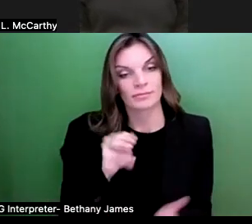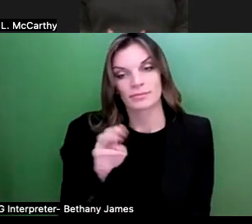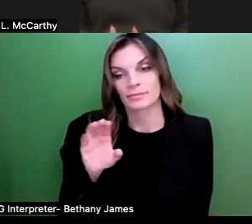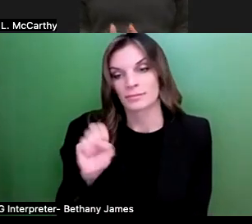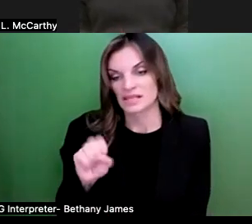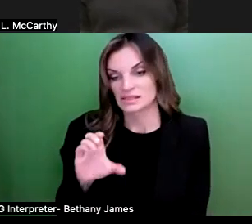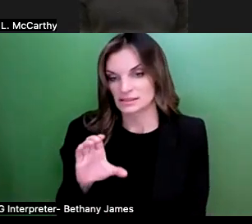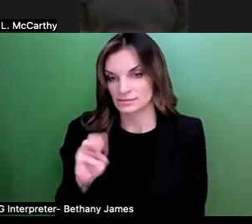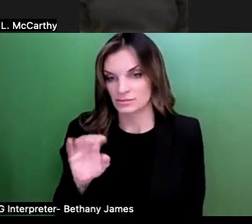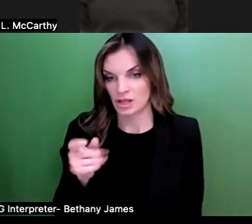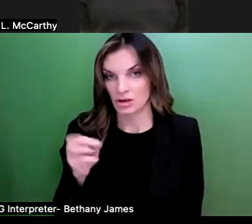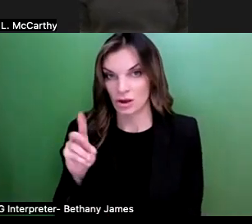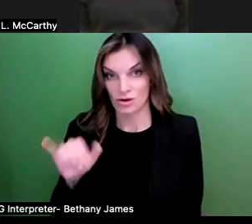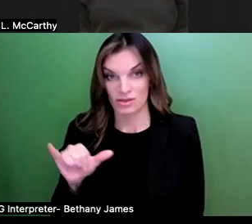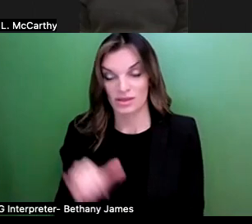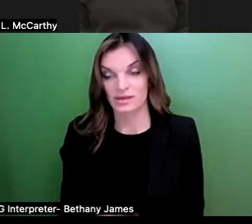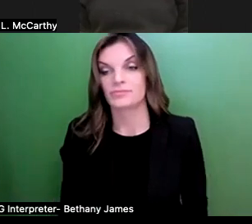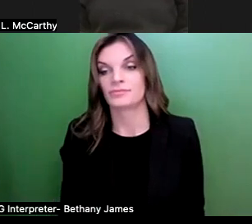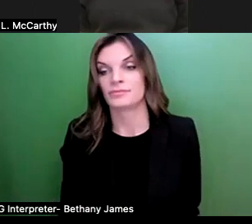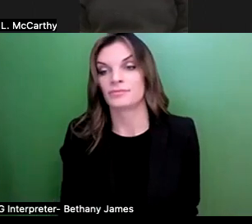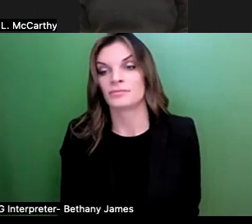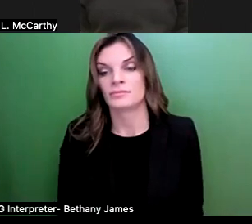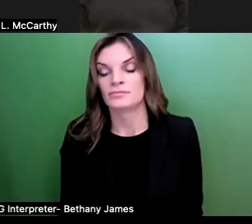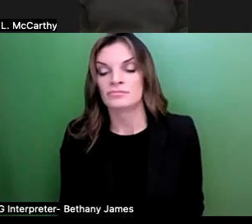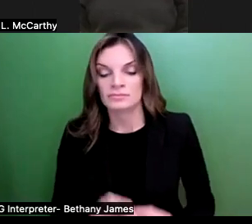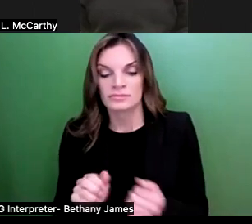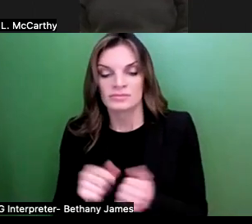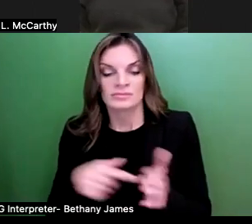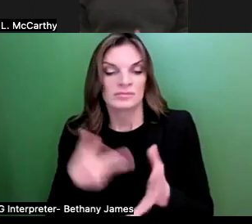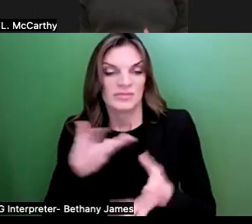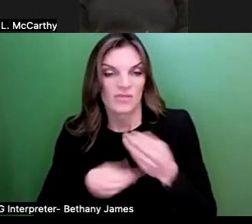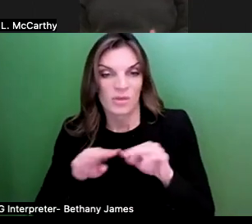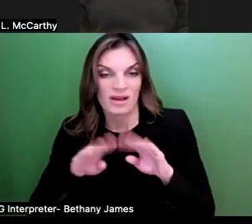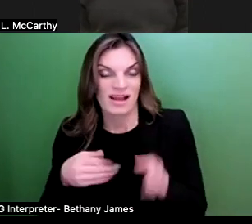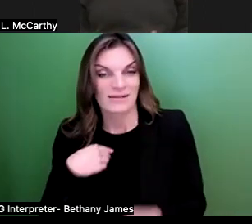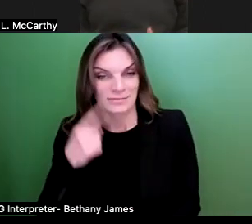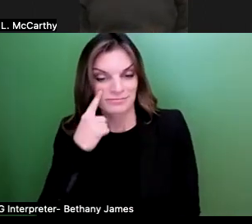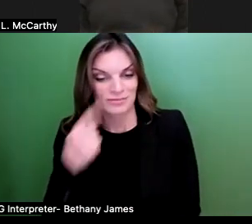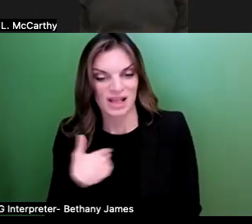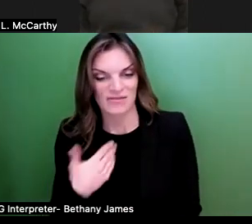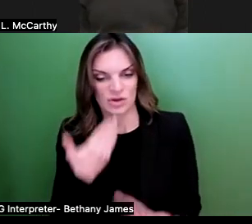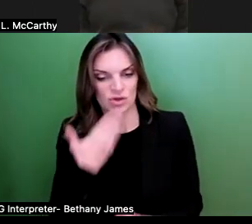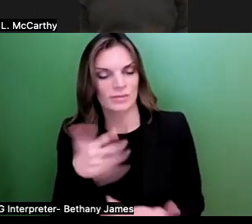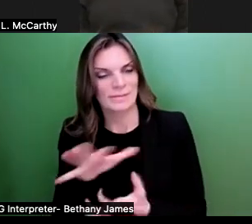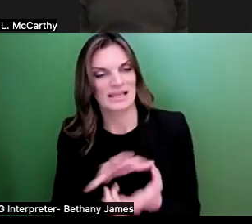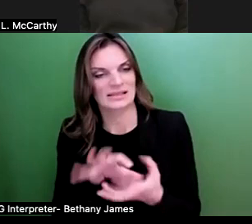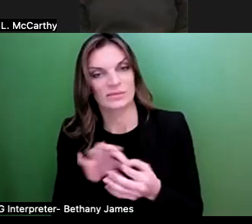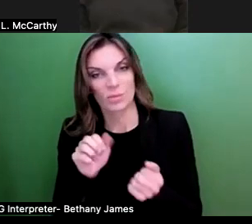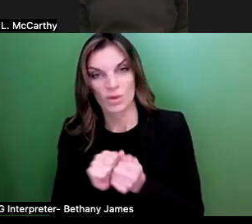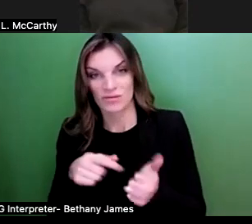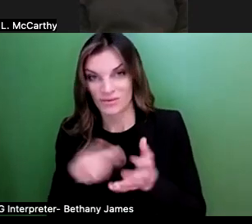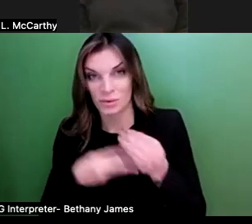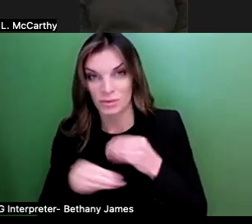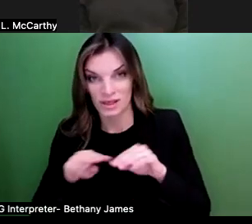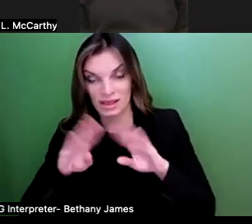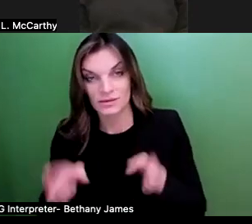In regards to affordable housing, I think that we have a very good mix of different types of affordable housing. And I